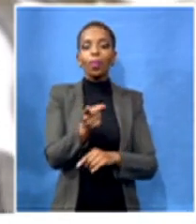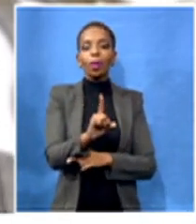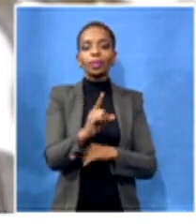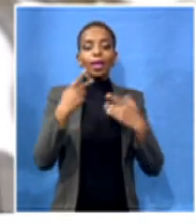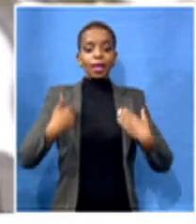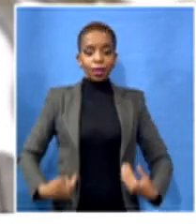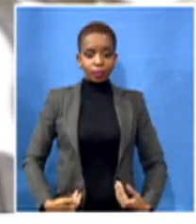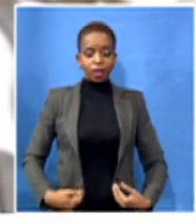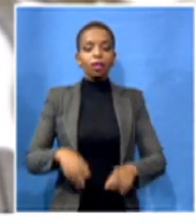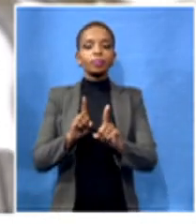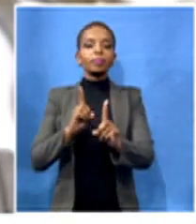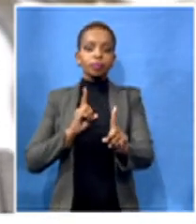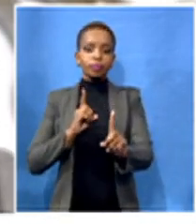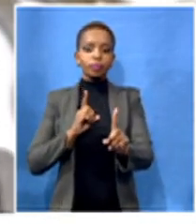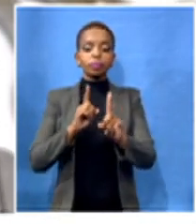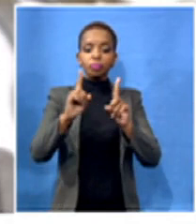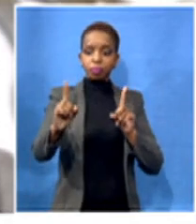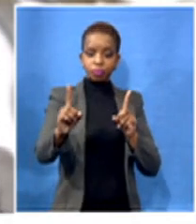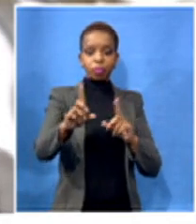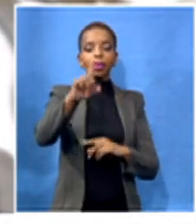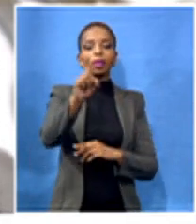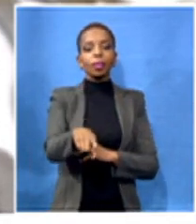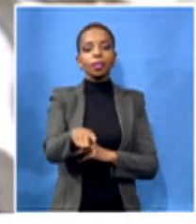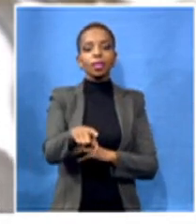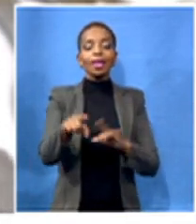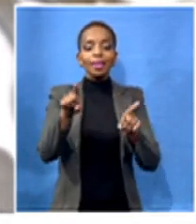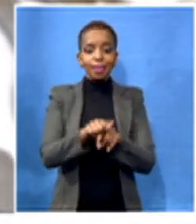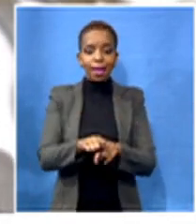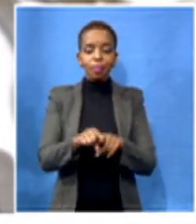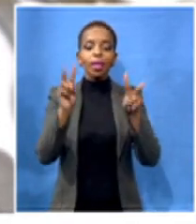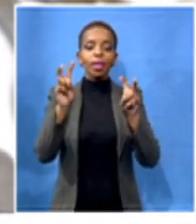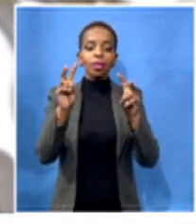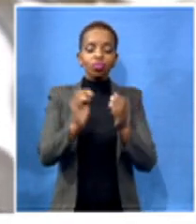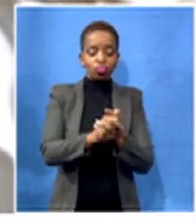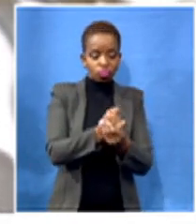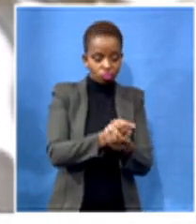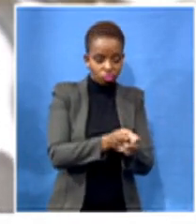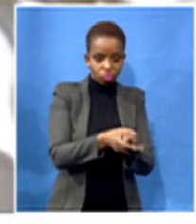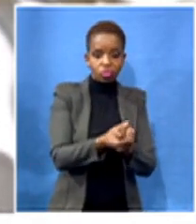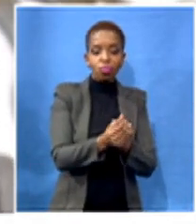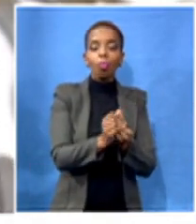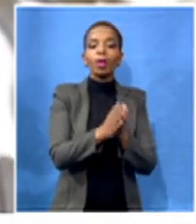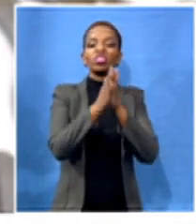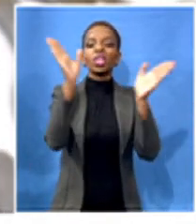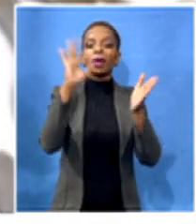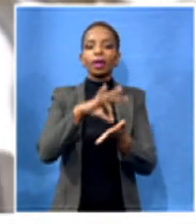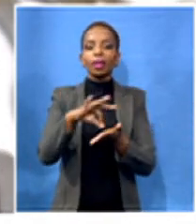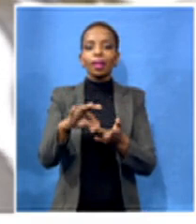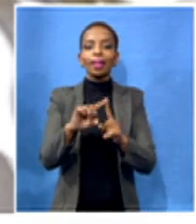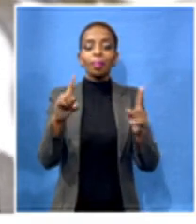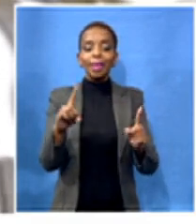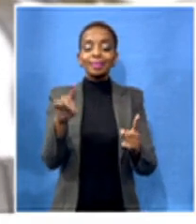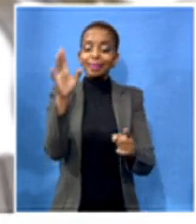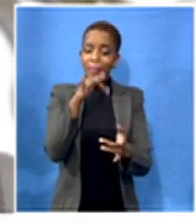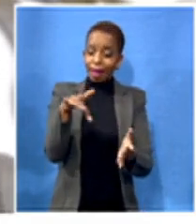physical distance between people, and then issues of washing of hands and general hygiene. But the issue of distancing is at the center of